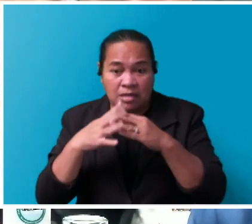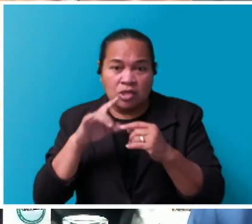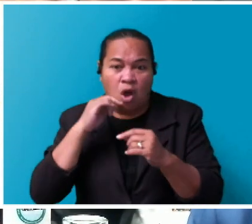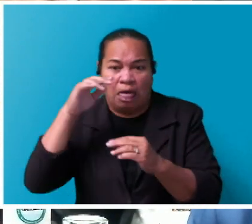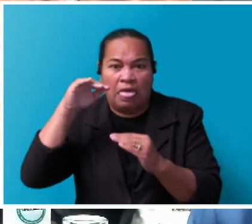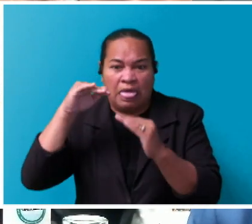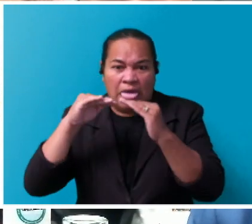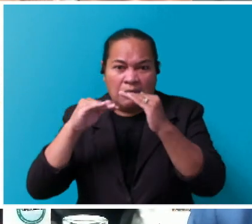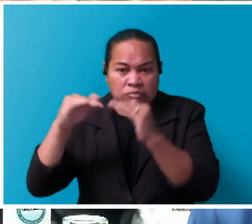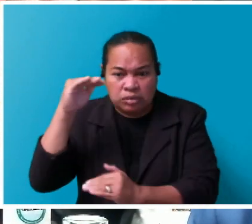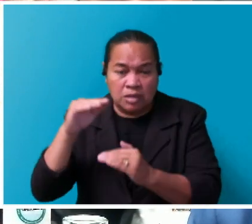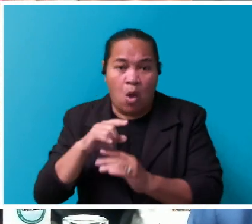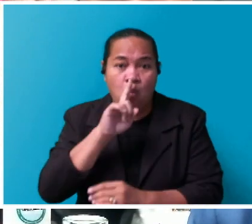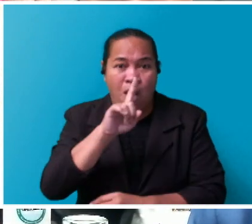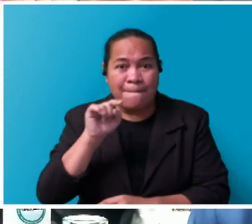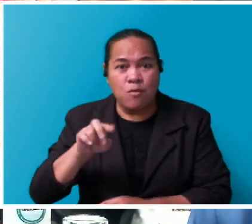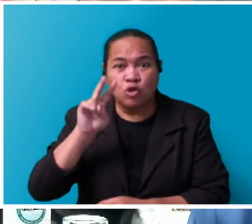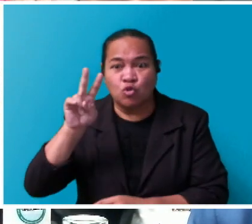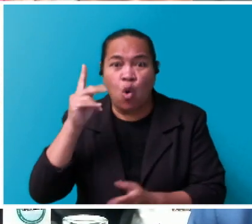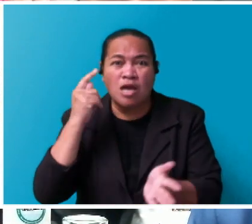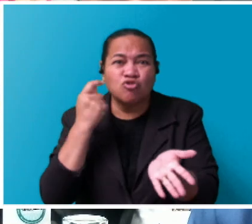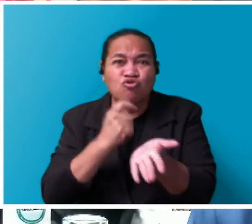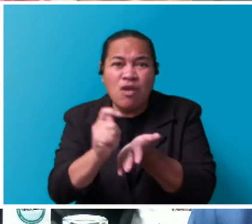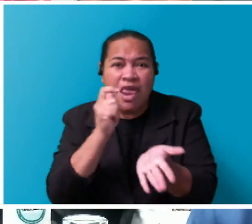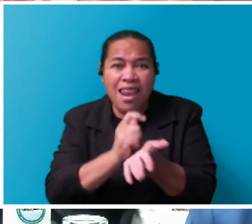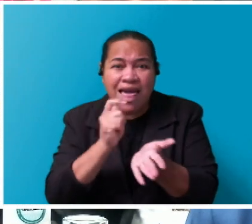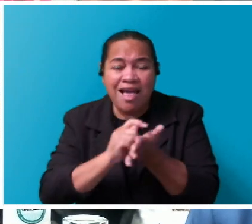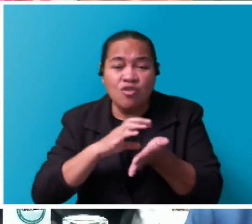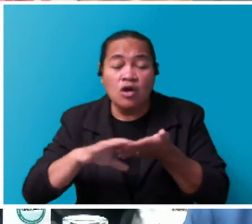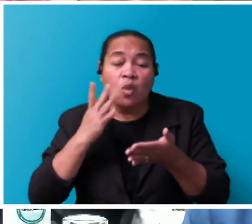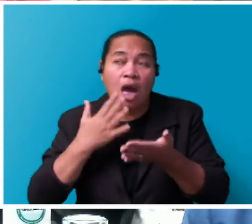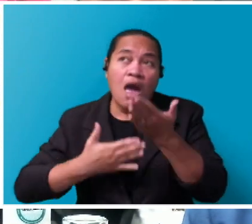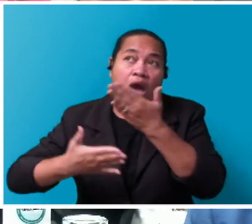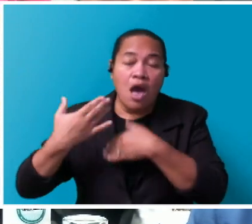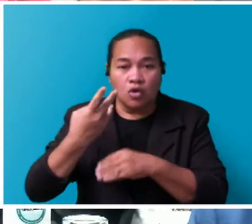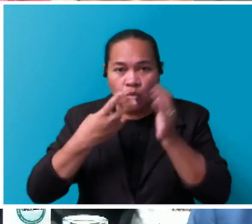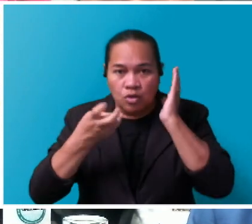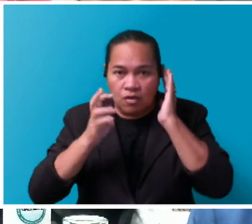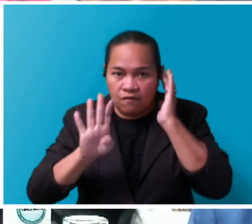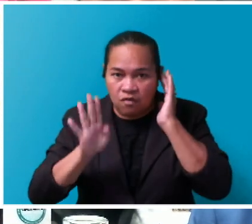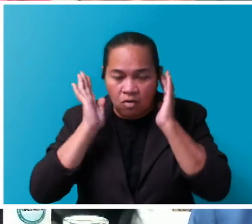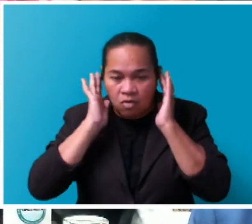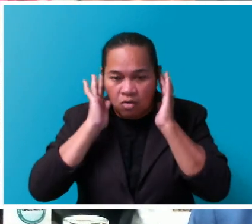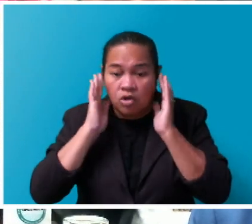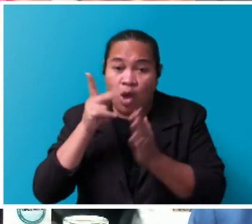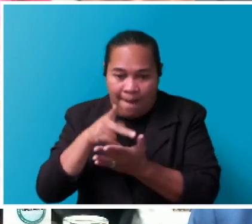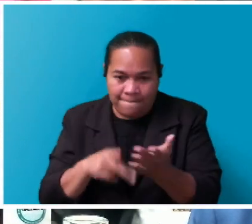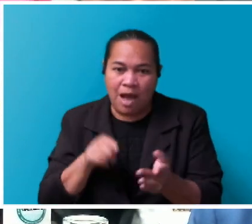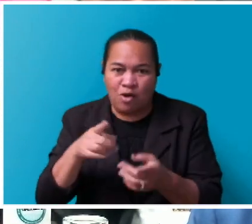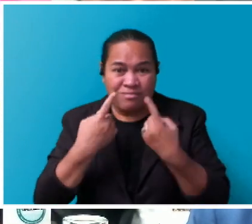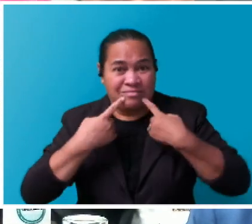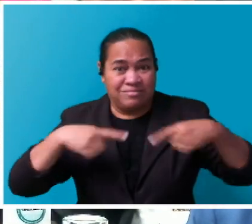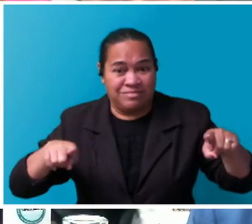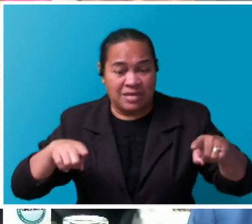reaching $1.2 trillion in 2024. As part of this declaration,